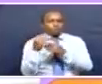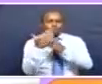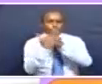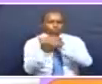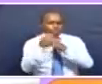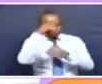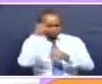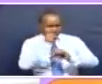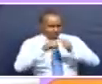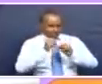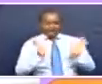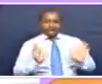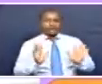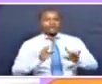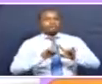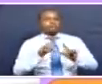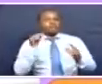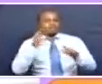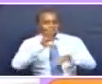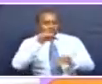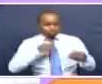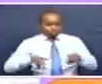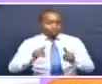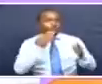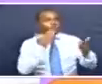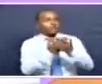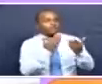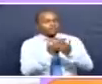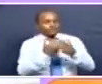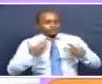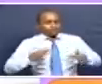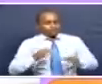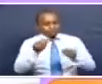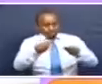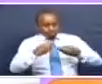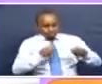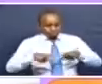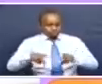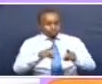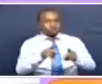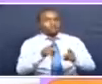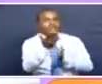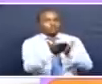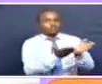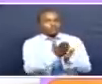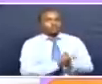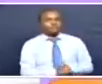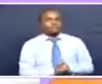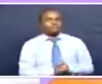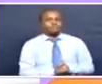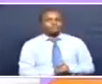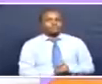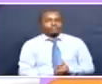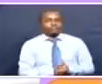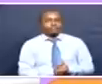I'll take this opportunity, of course, to thank the people of Tharaka Nithi for giving me the opportunity to serve. Yes, the allegation is